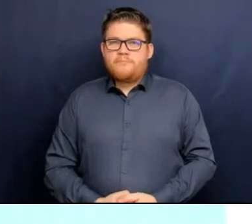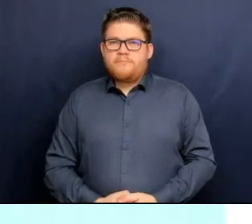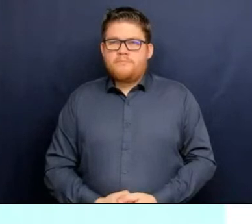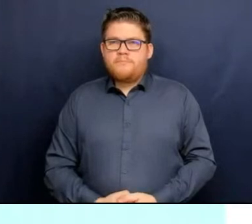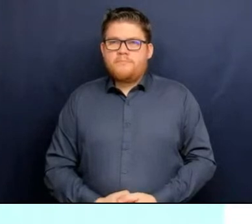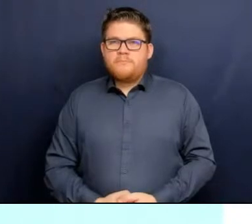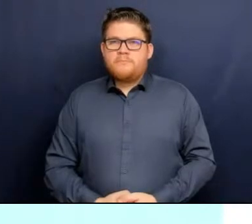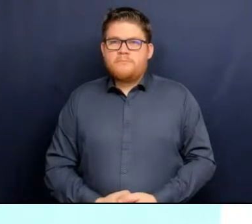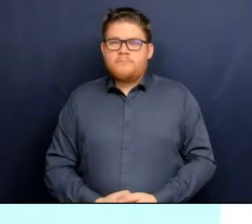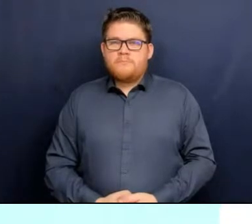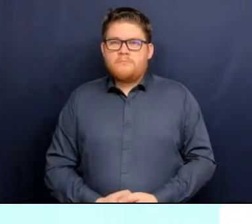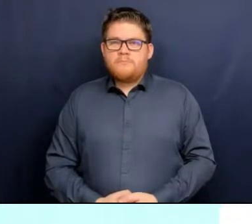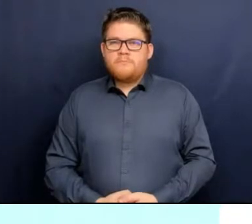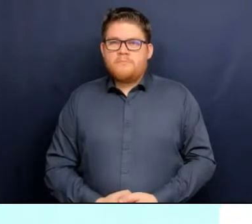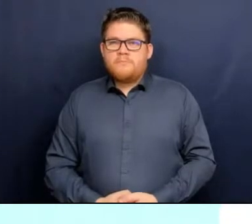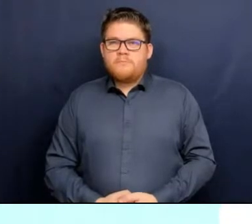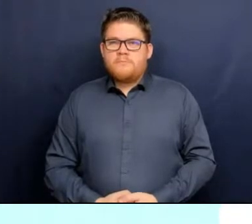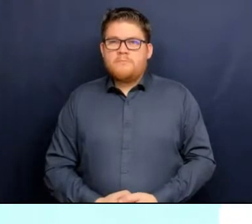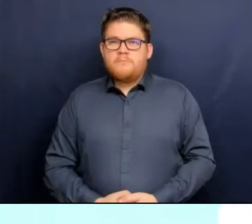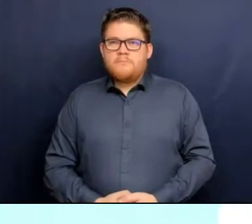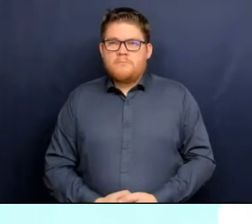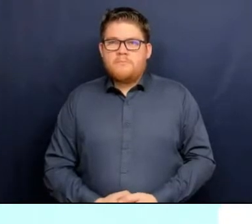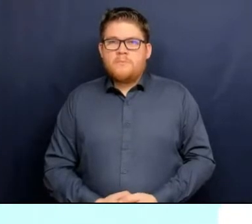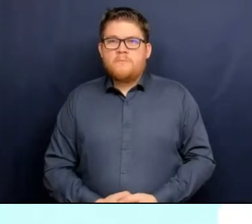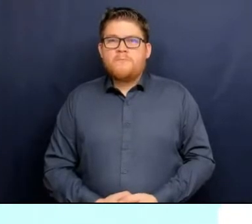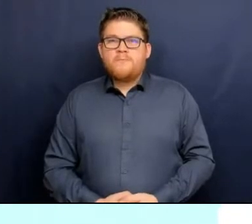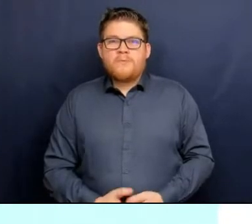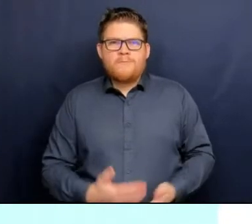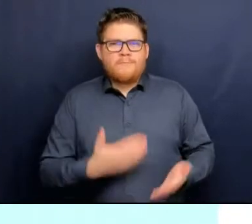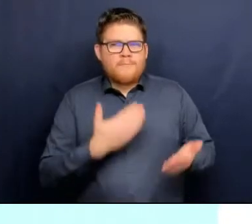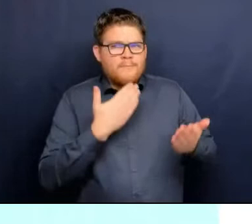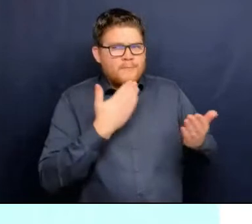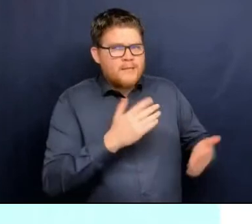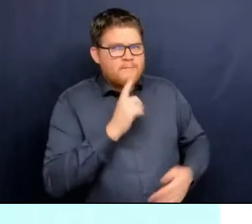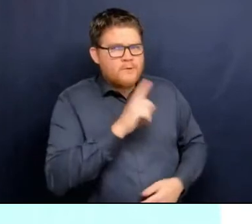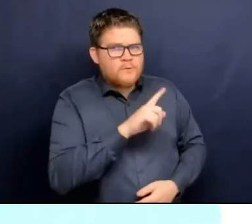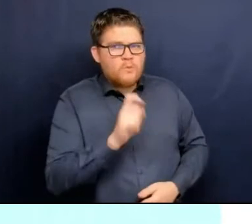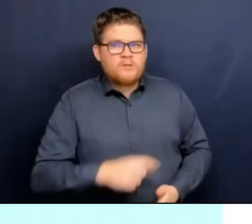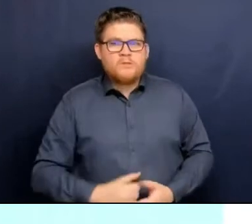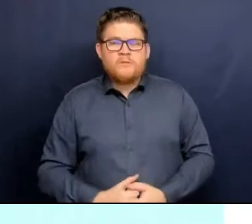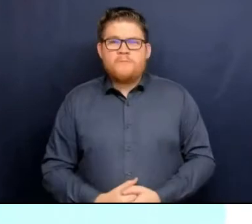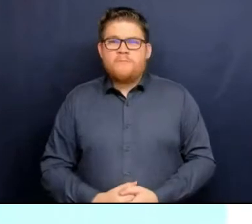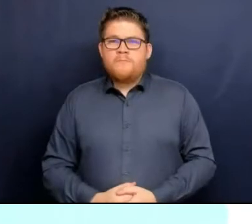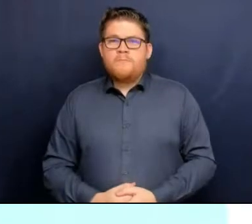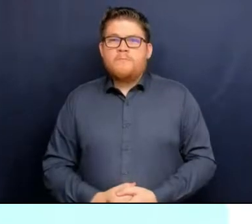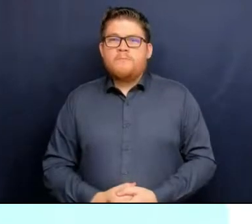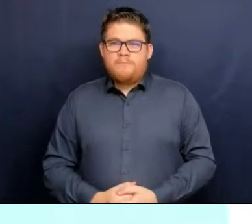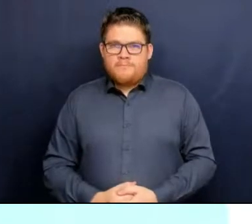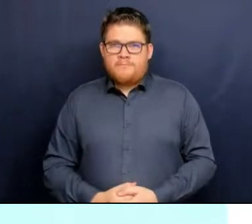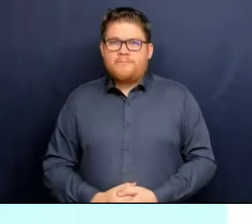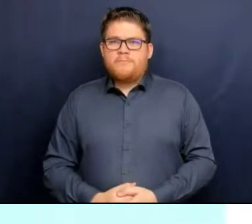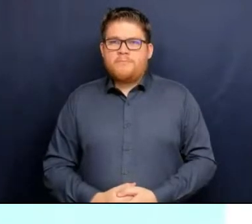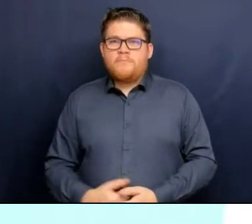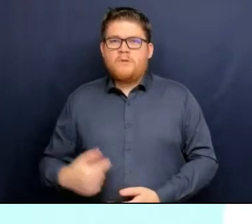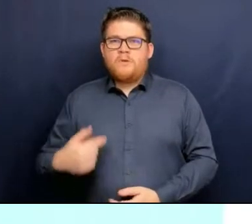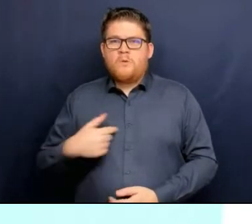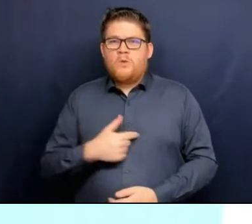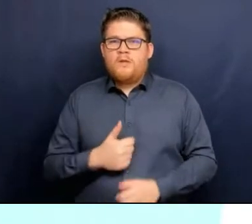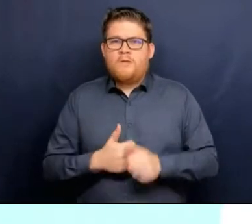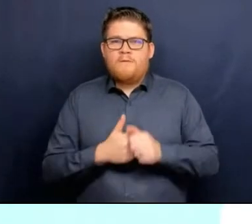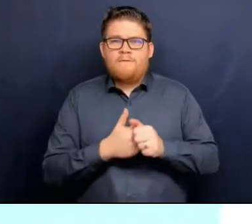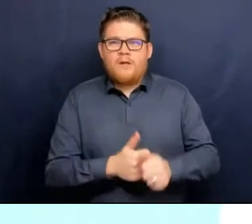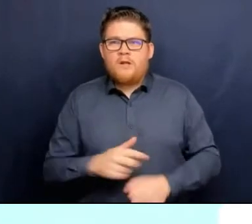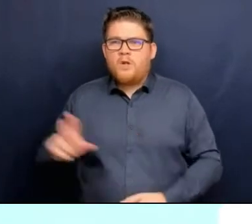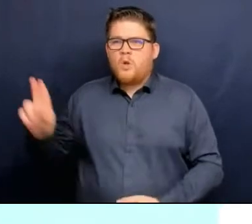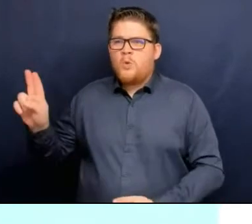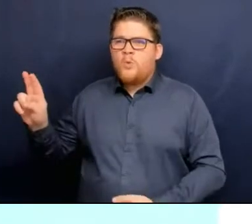Thank you for that question. What it really comes down to is what the United Nations Declaration speaks to itself, and it talks about self-determination.